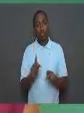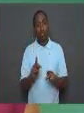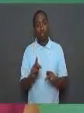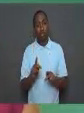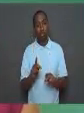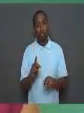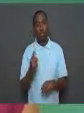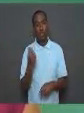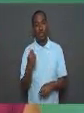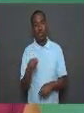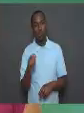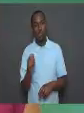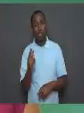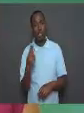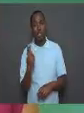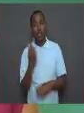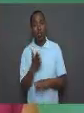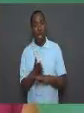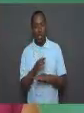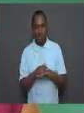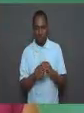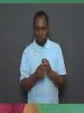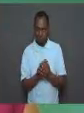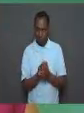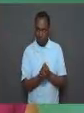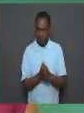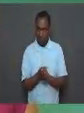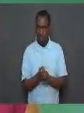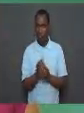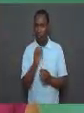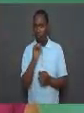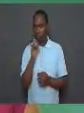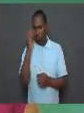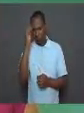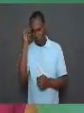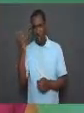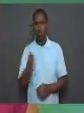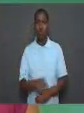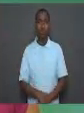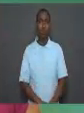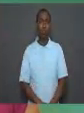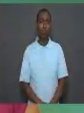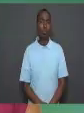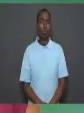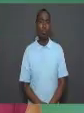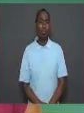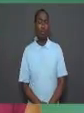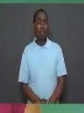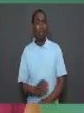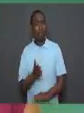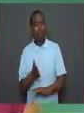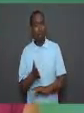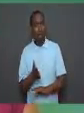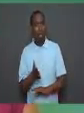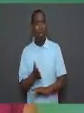after using the toilet and then use their unwashed hands for other purposes,